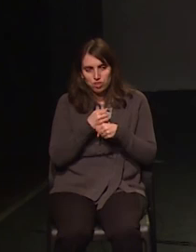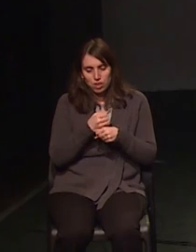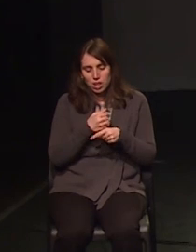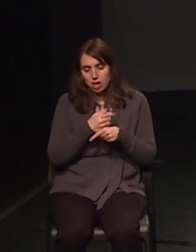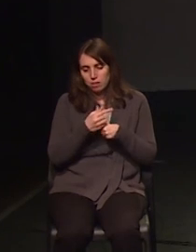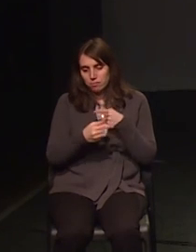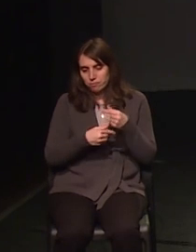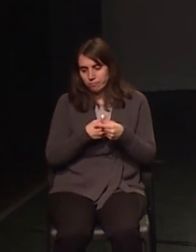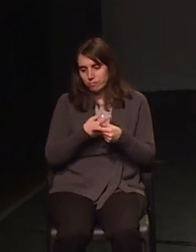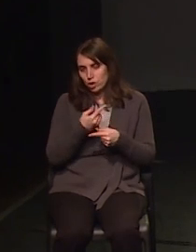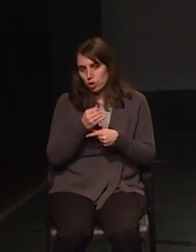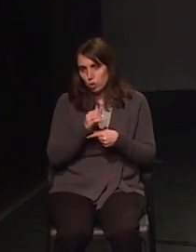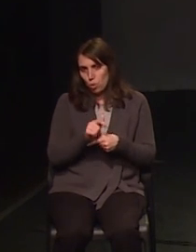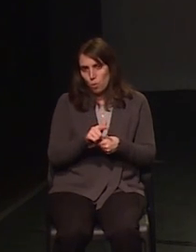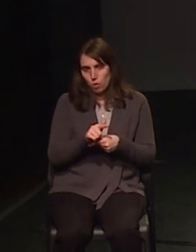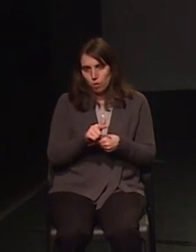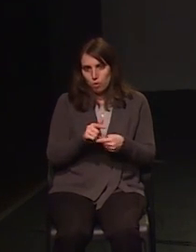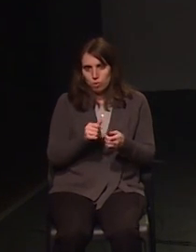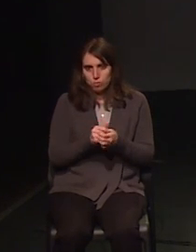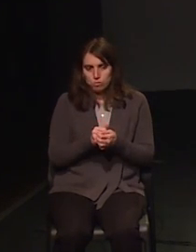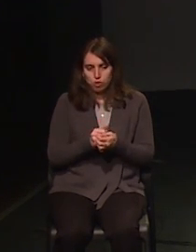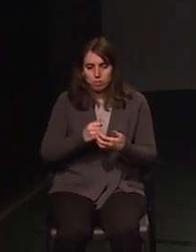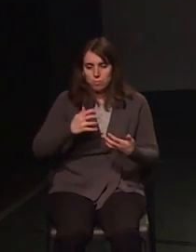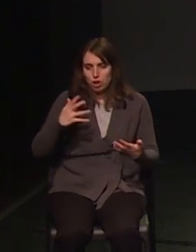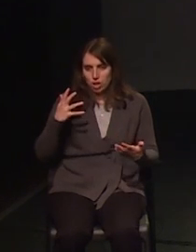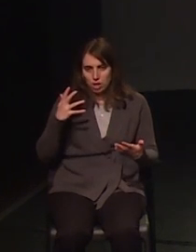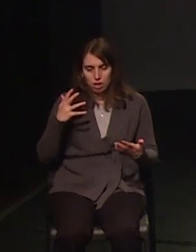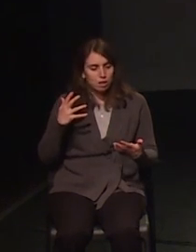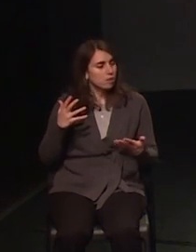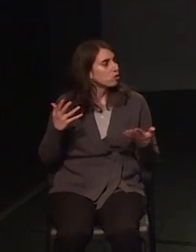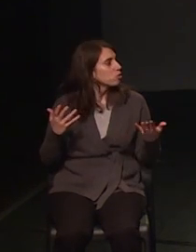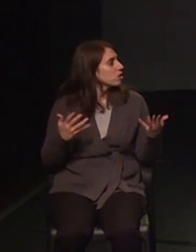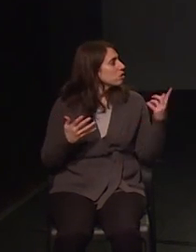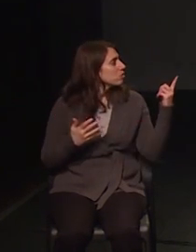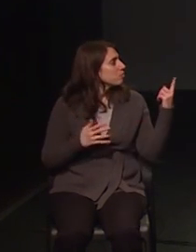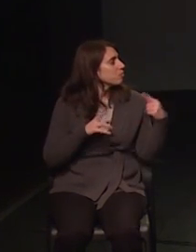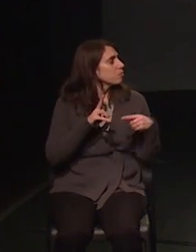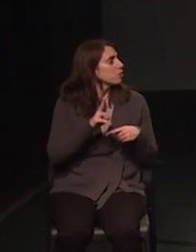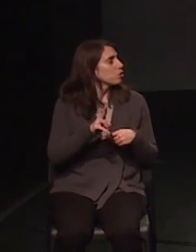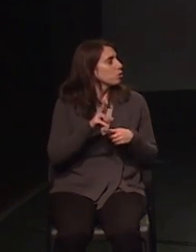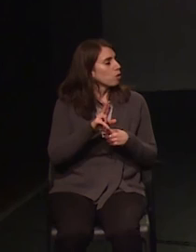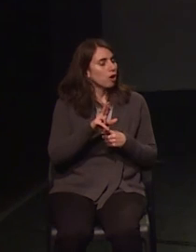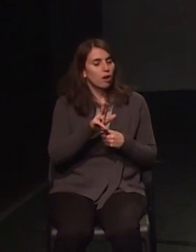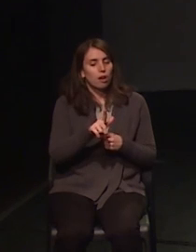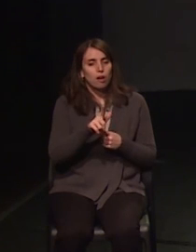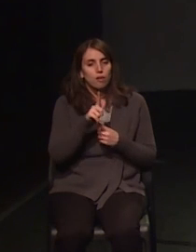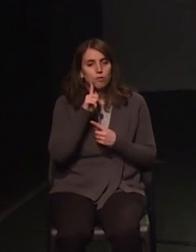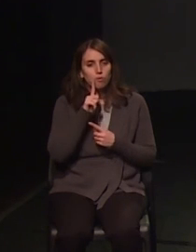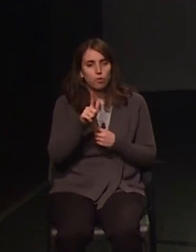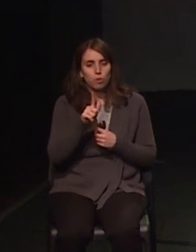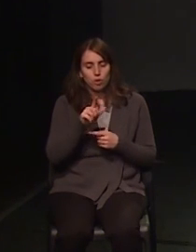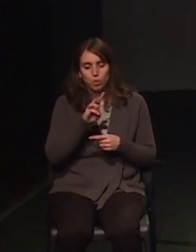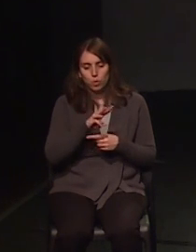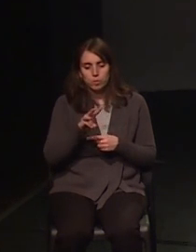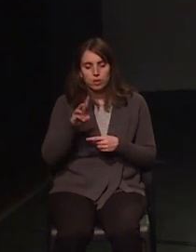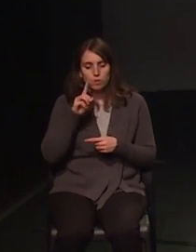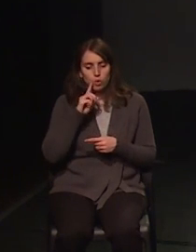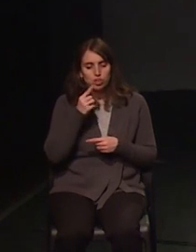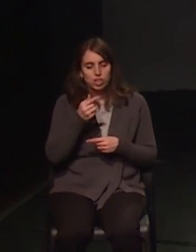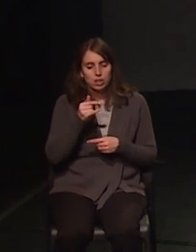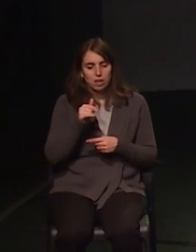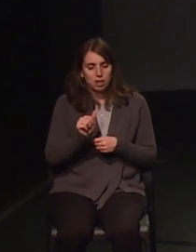So here, I just want to land with a URL for the website for GIA, which has a great